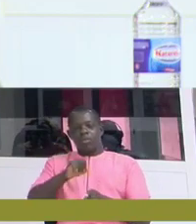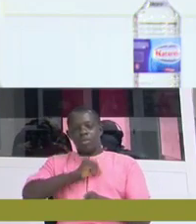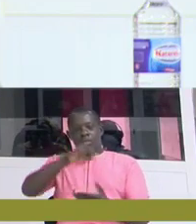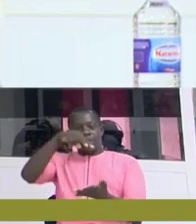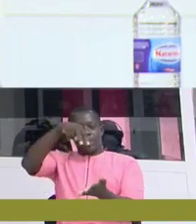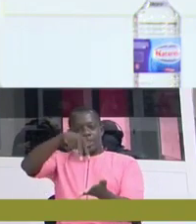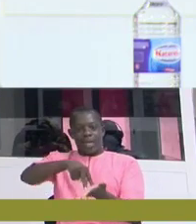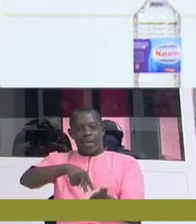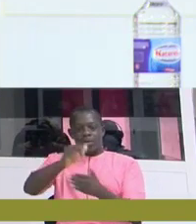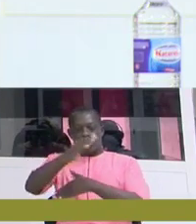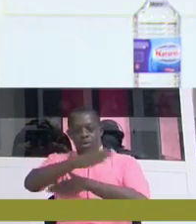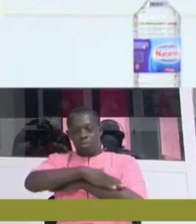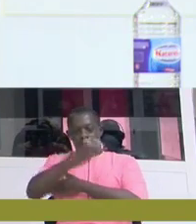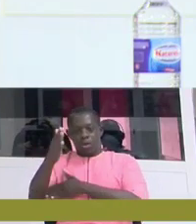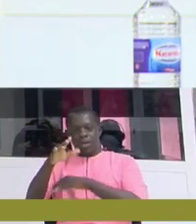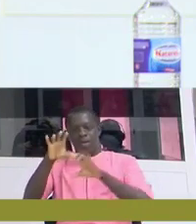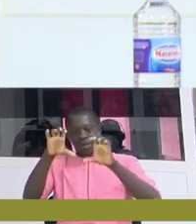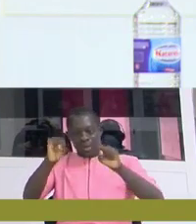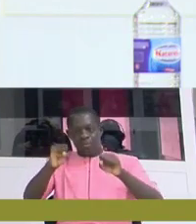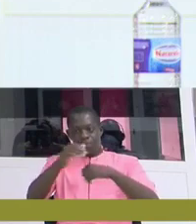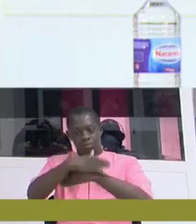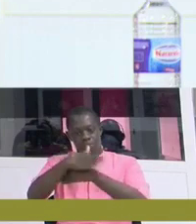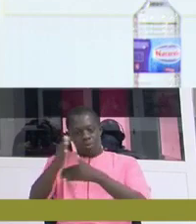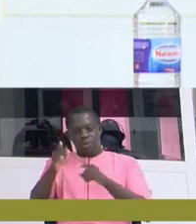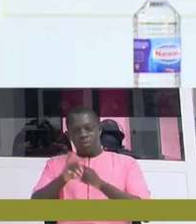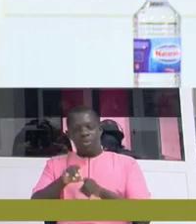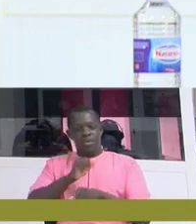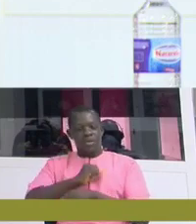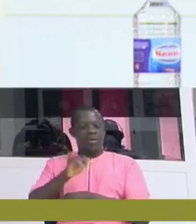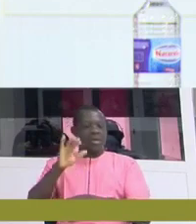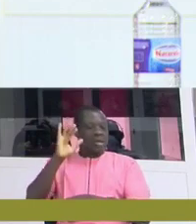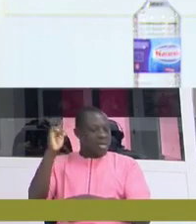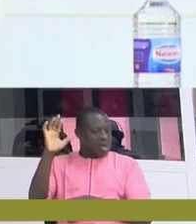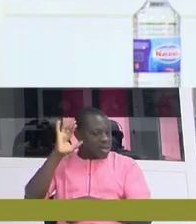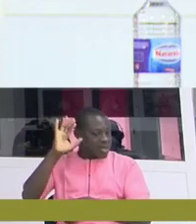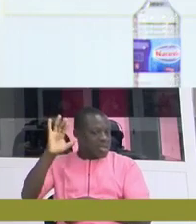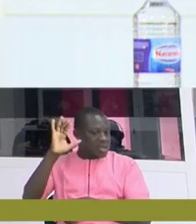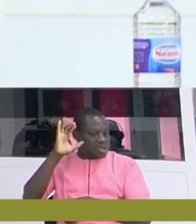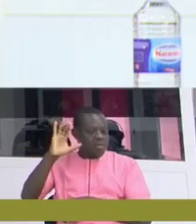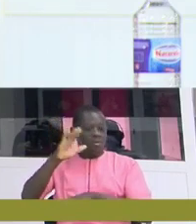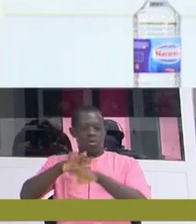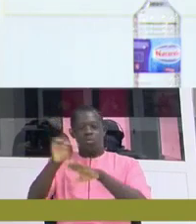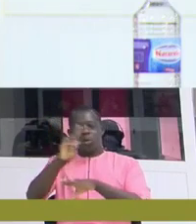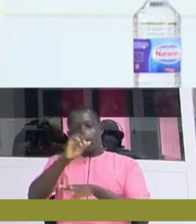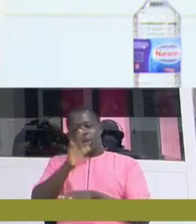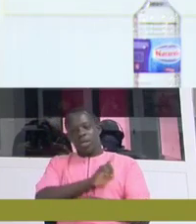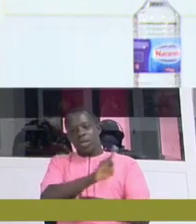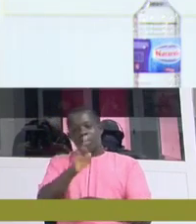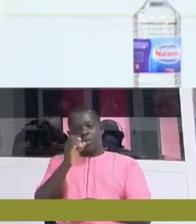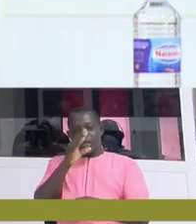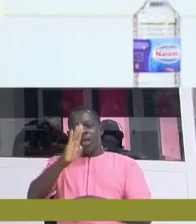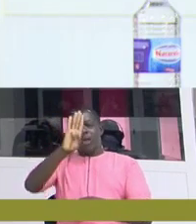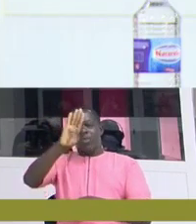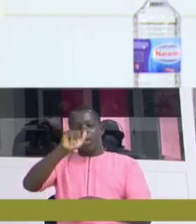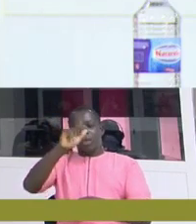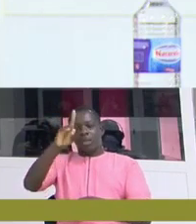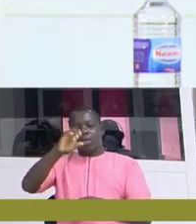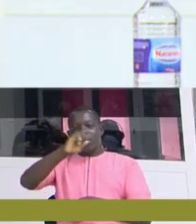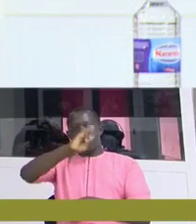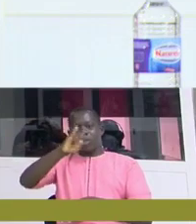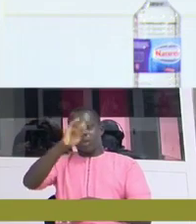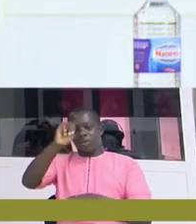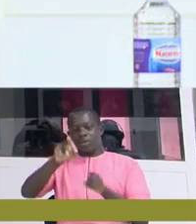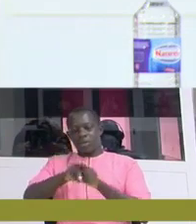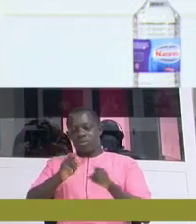I was standing at the door. I held the door like this. I was listening to them. Baji was sitting down.